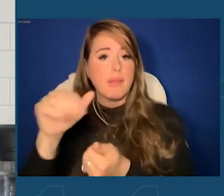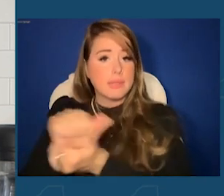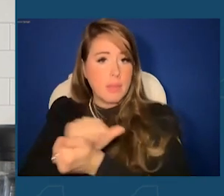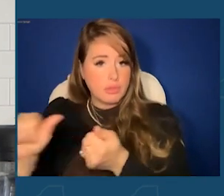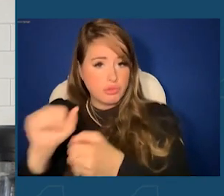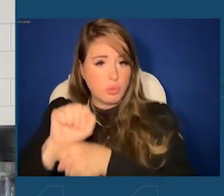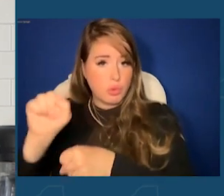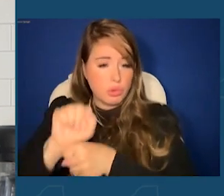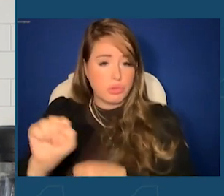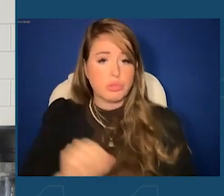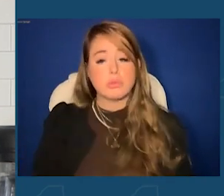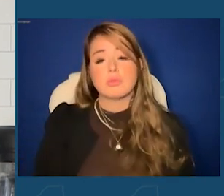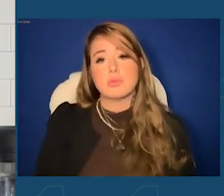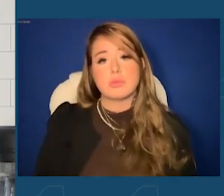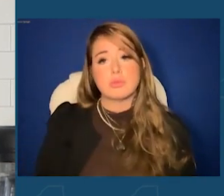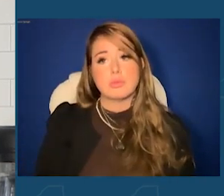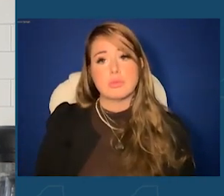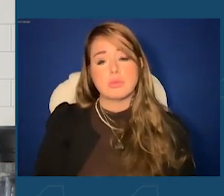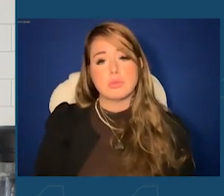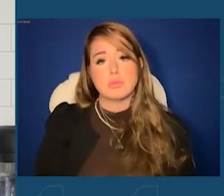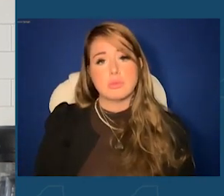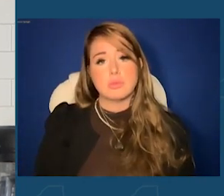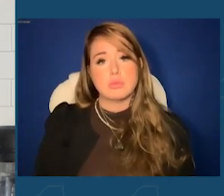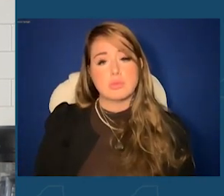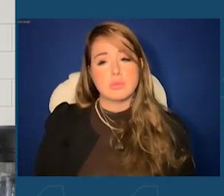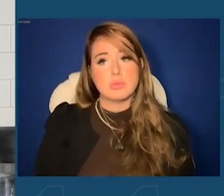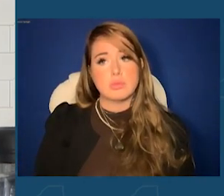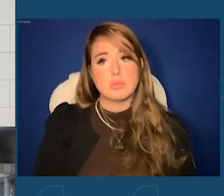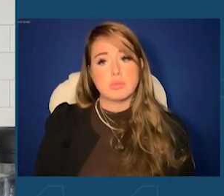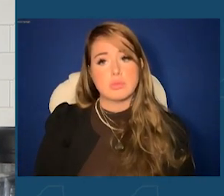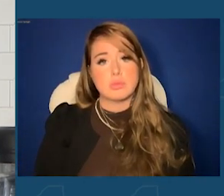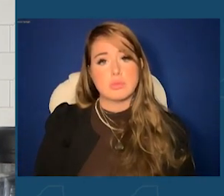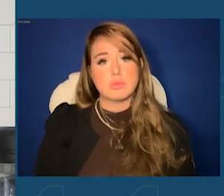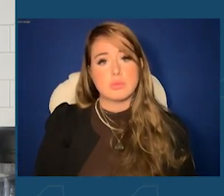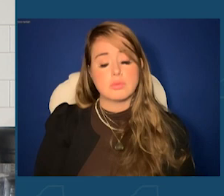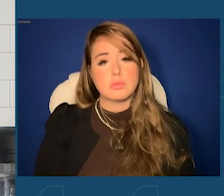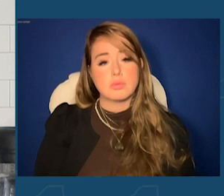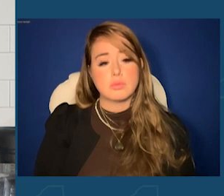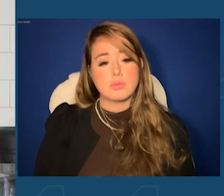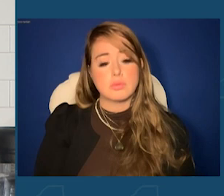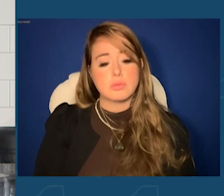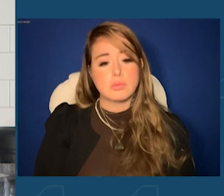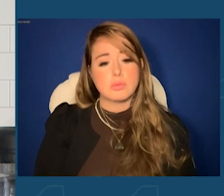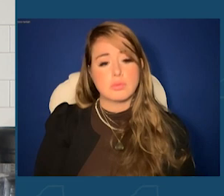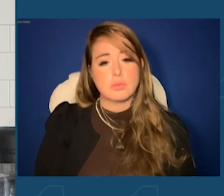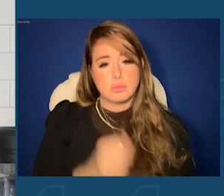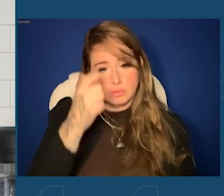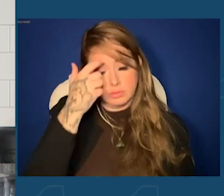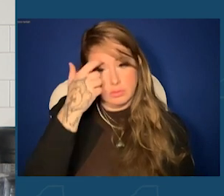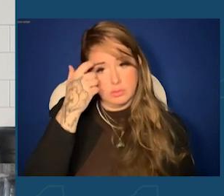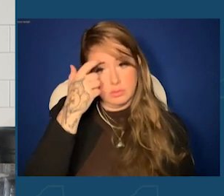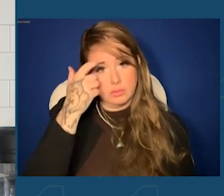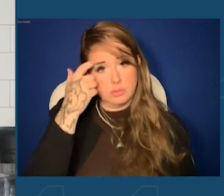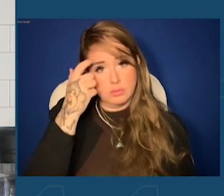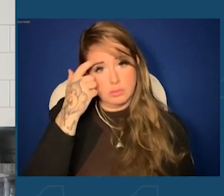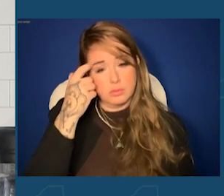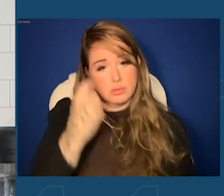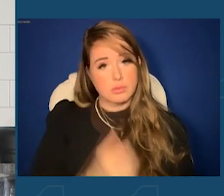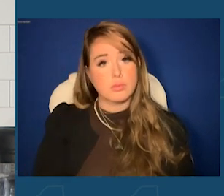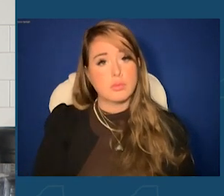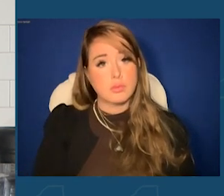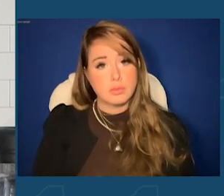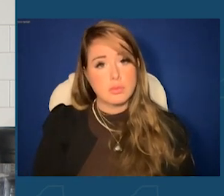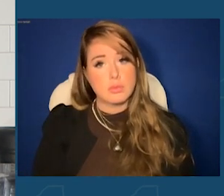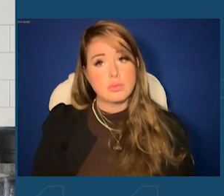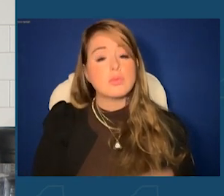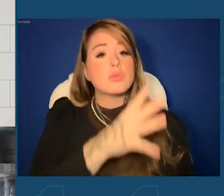engaging in their training. I have now a license to do many of these jobs that are required.